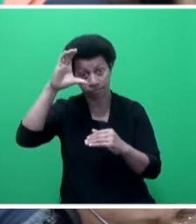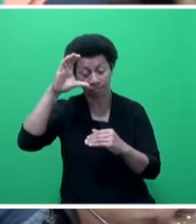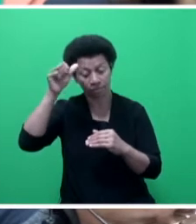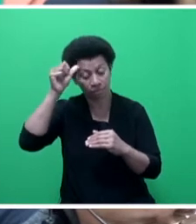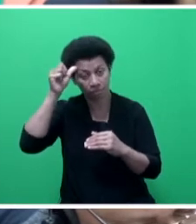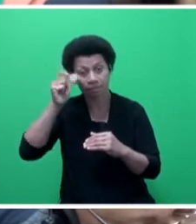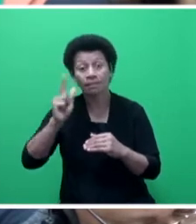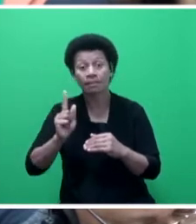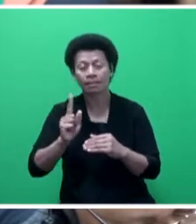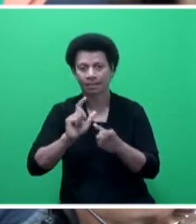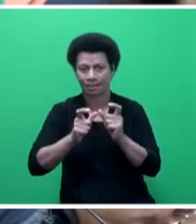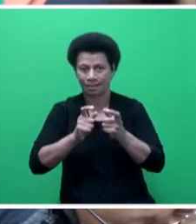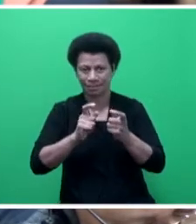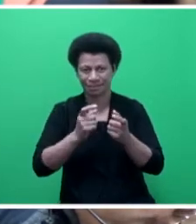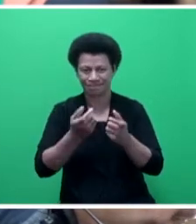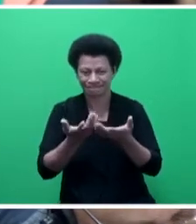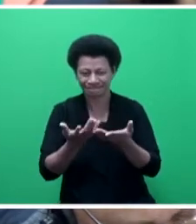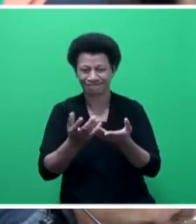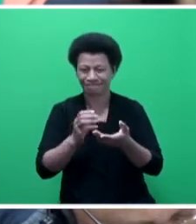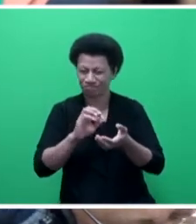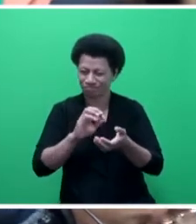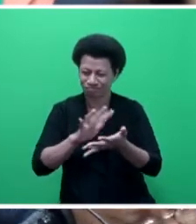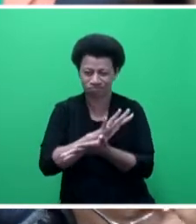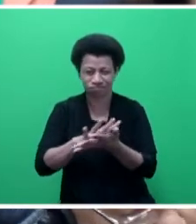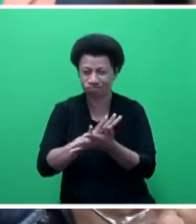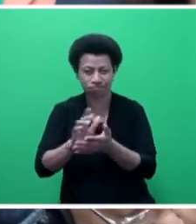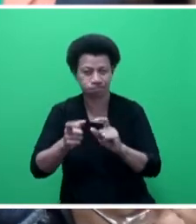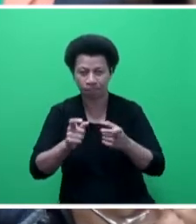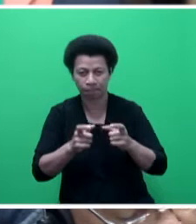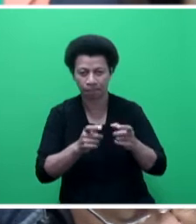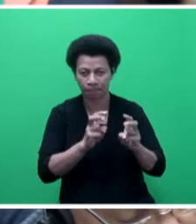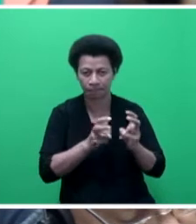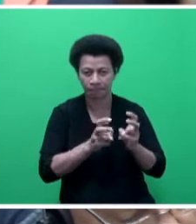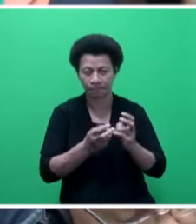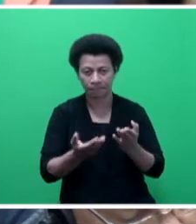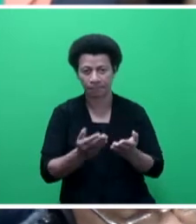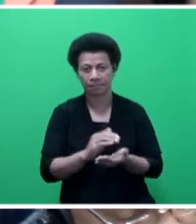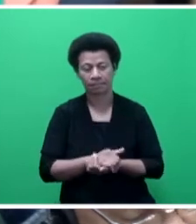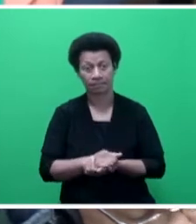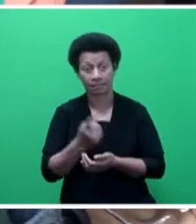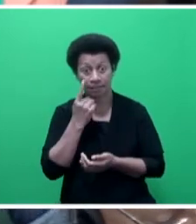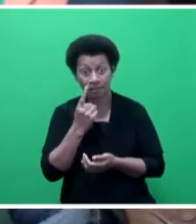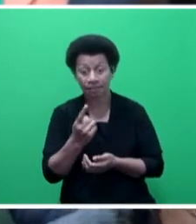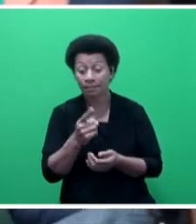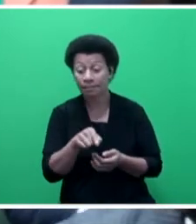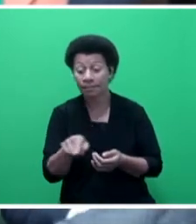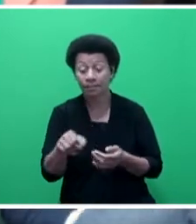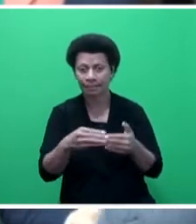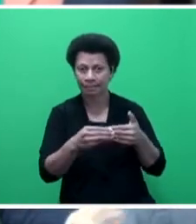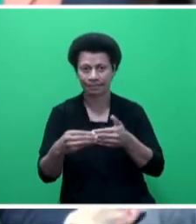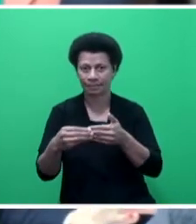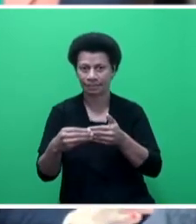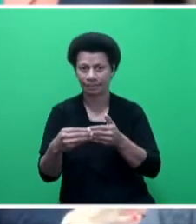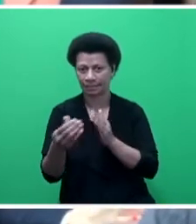crisis. Mr. Speaker, sir, what this partnership does, Mr. Speaker, sir, it will be led by a group of